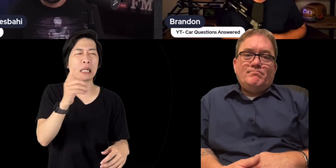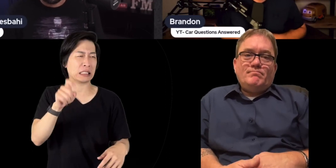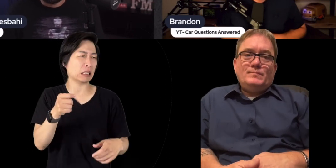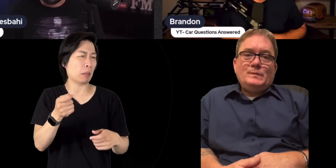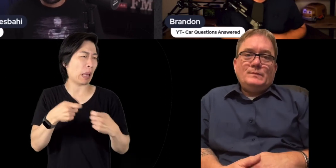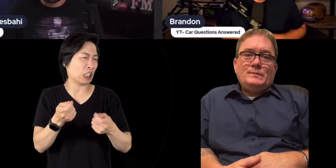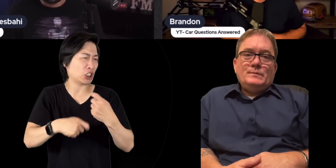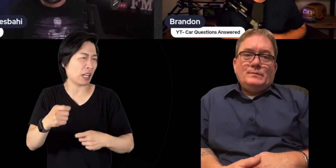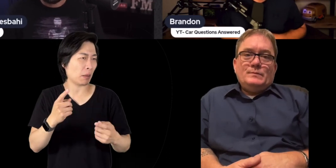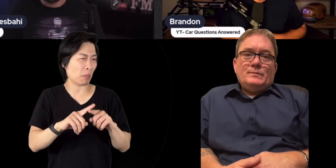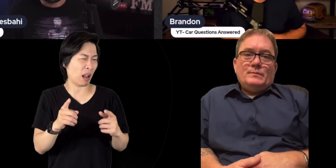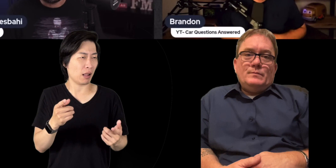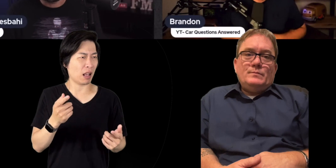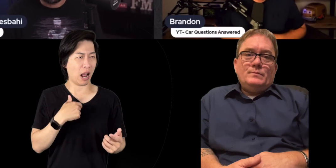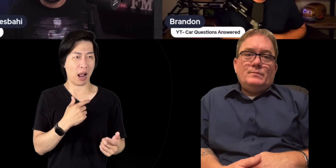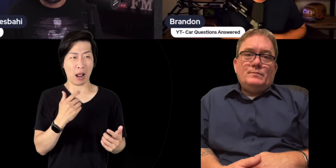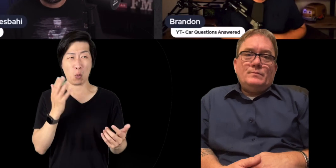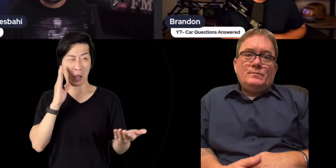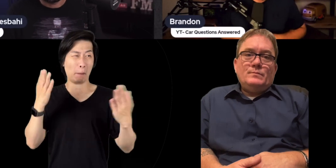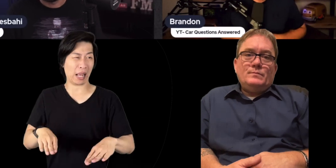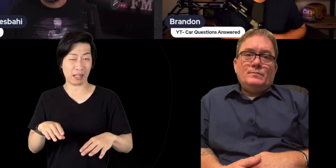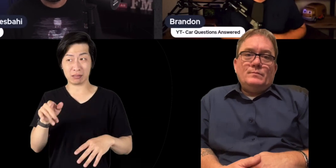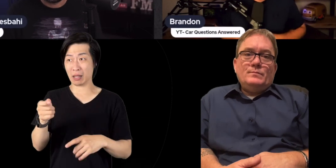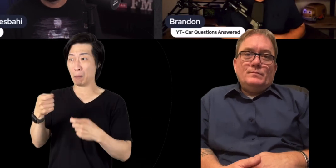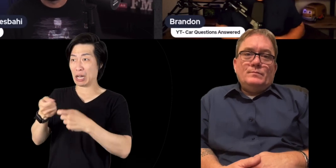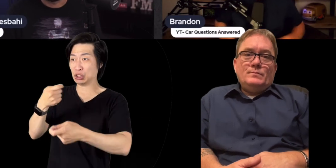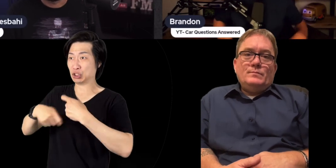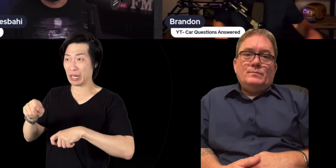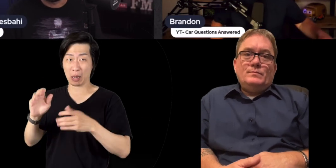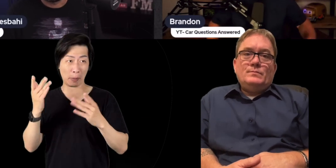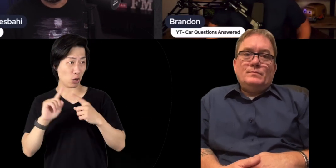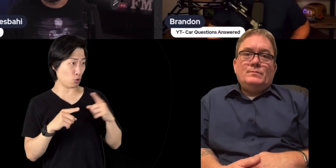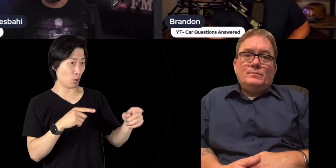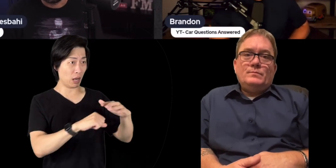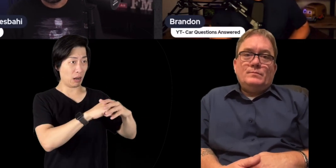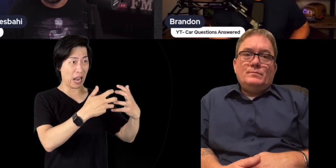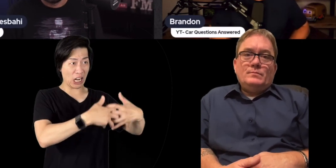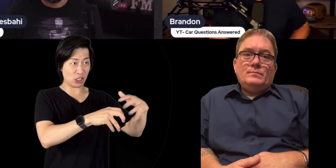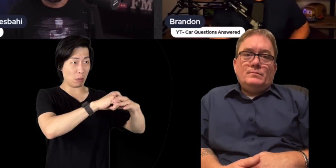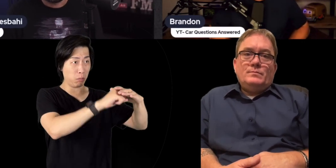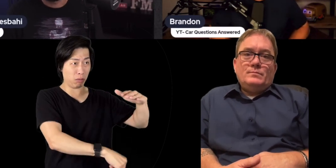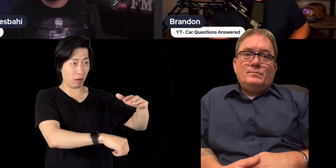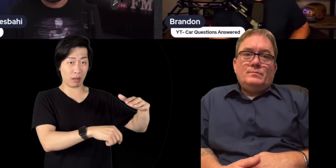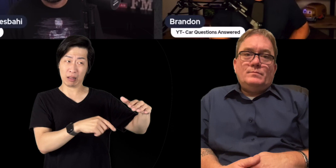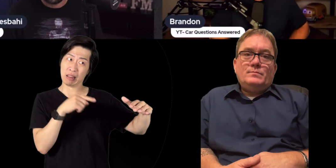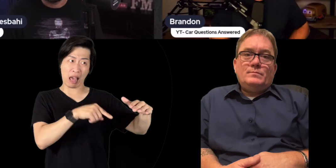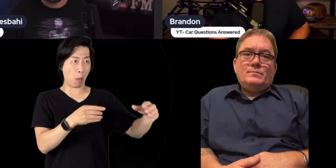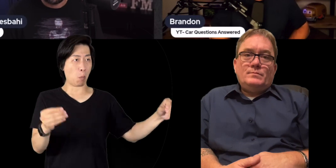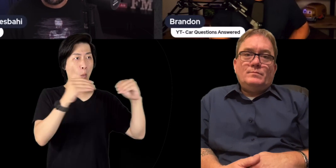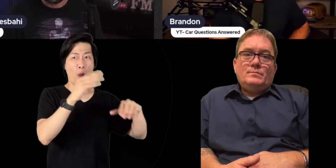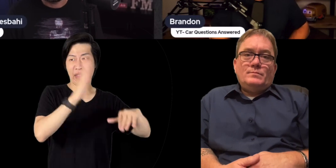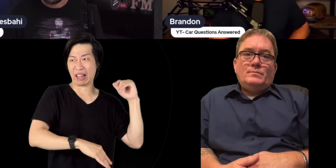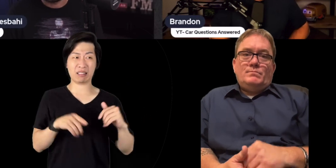bet a battery change happens way less often than an entire engine rebuild in a new car, or you have to swap out the